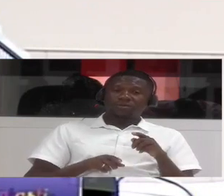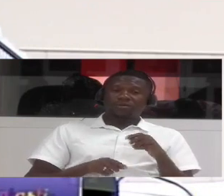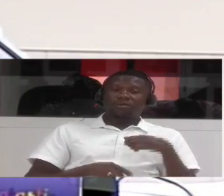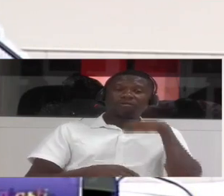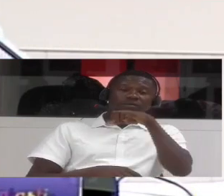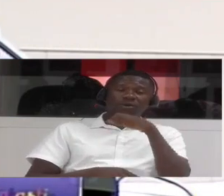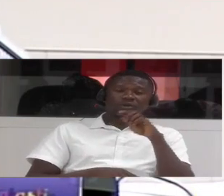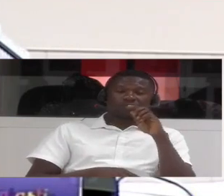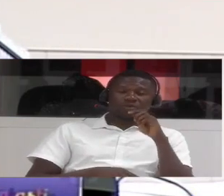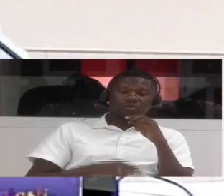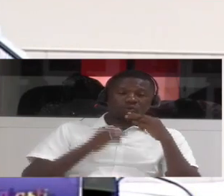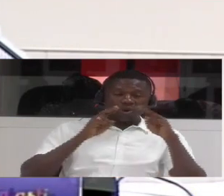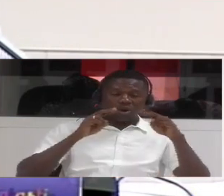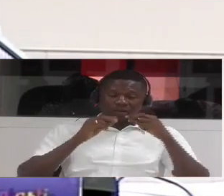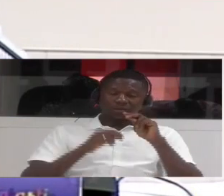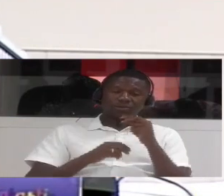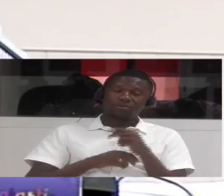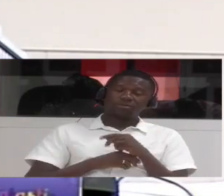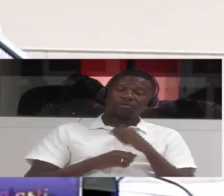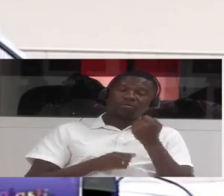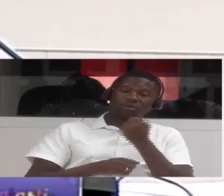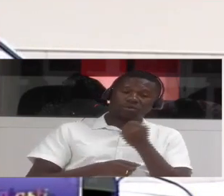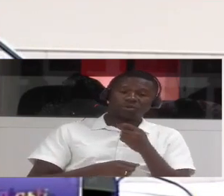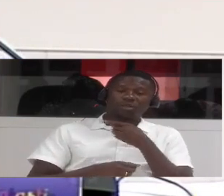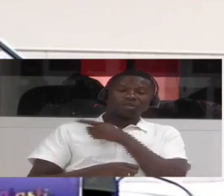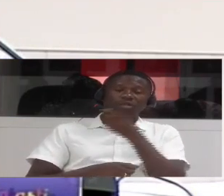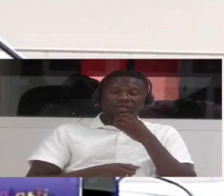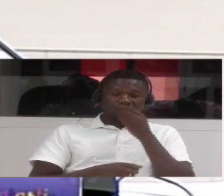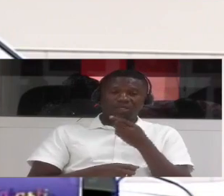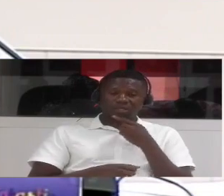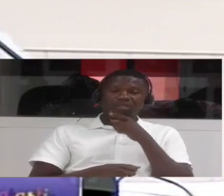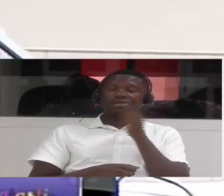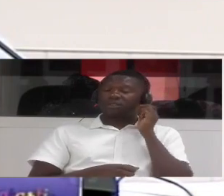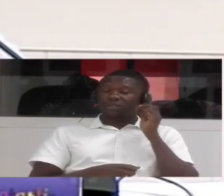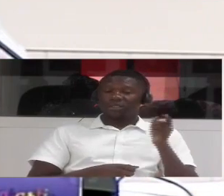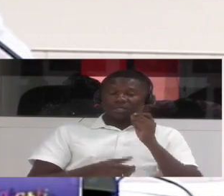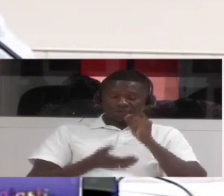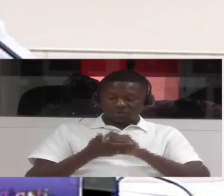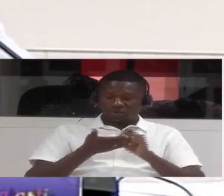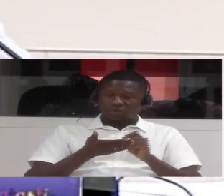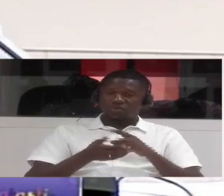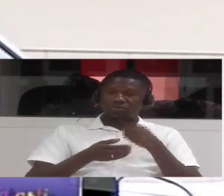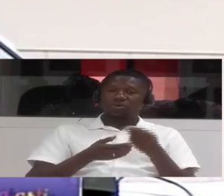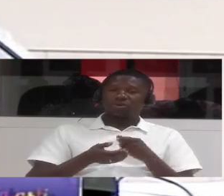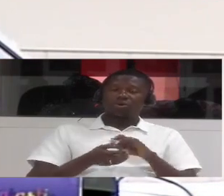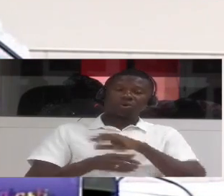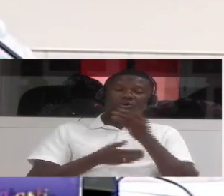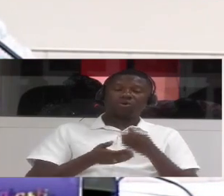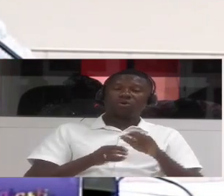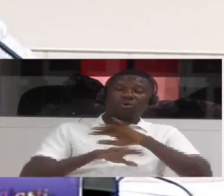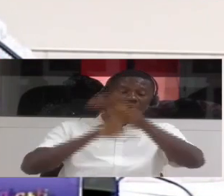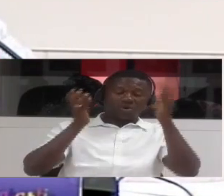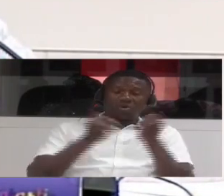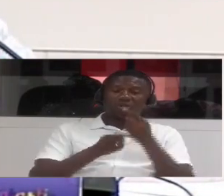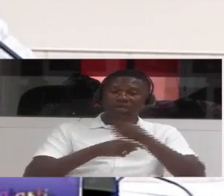false news because they claim that she wrote an article on allgambia.net. In this